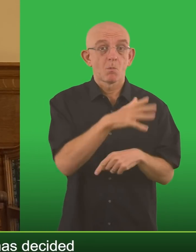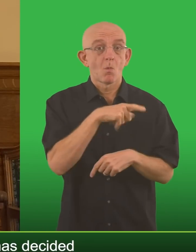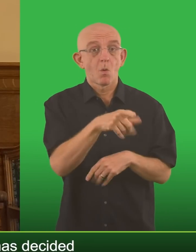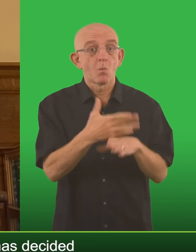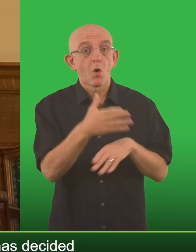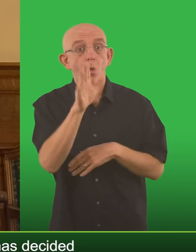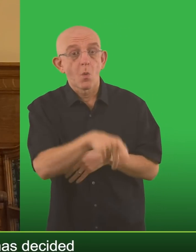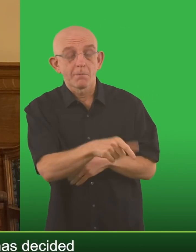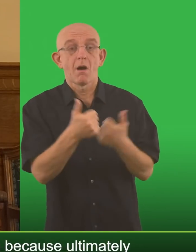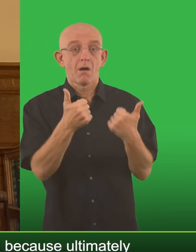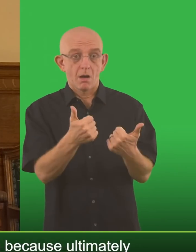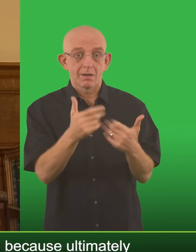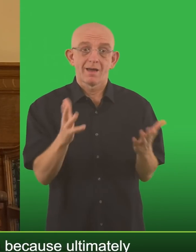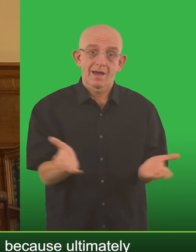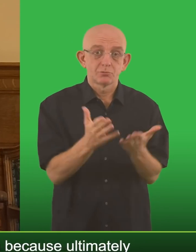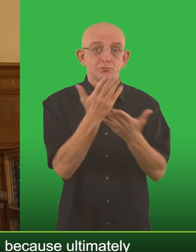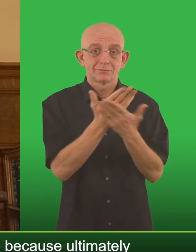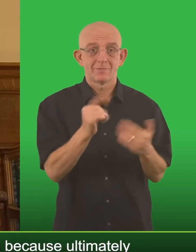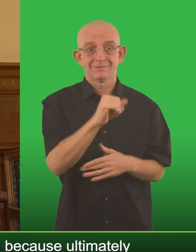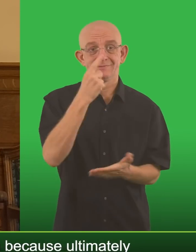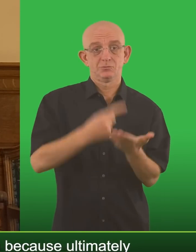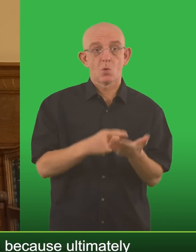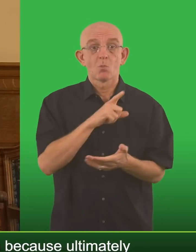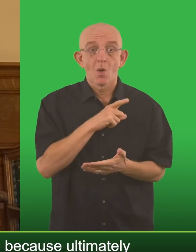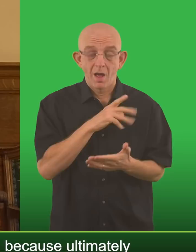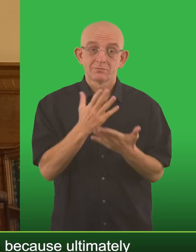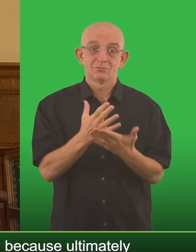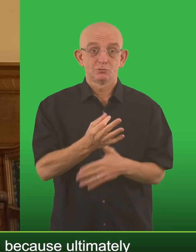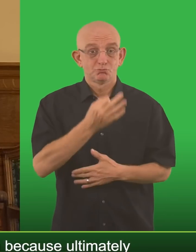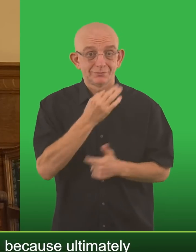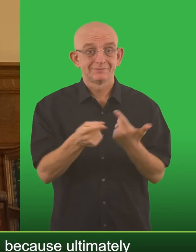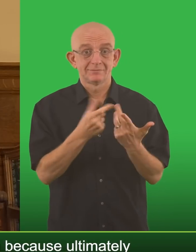decided that they wish to work from home, I'd encourage all to respect that decision, because